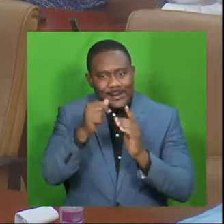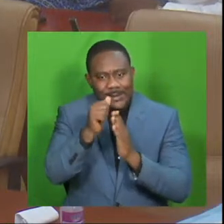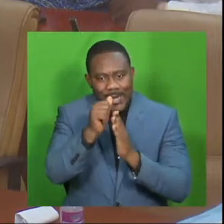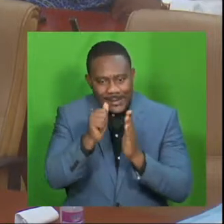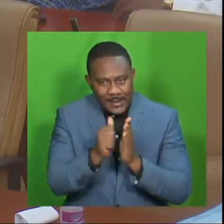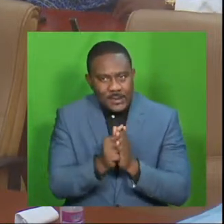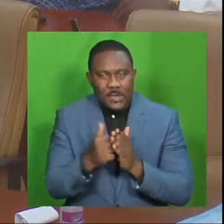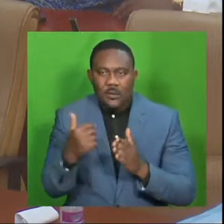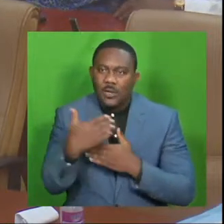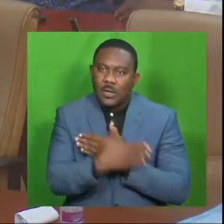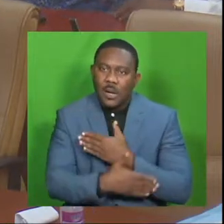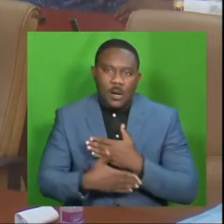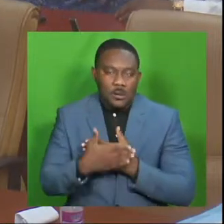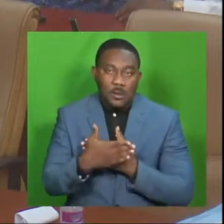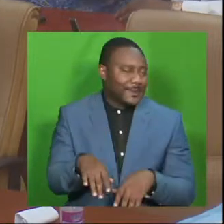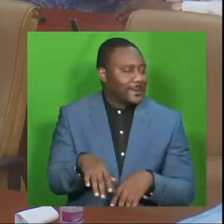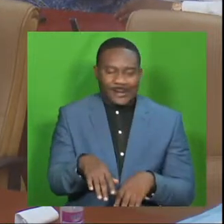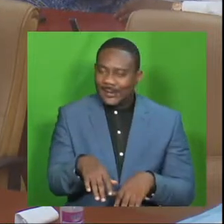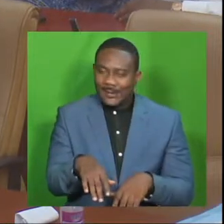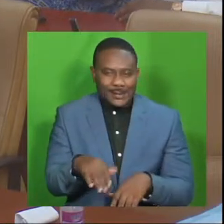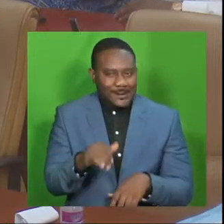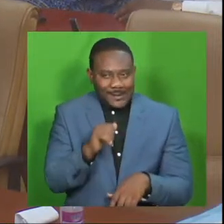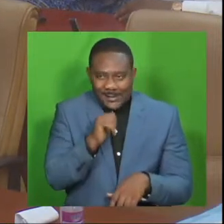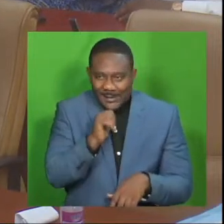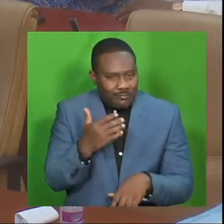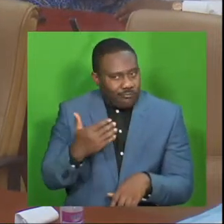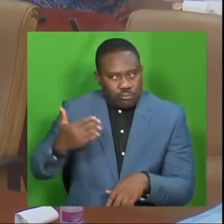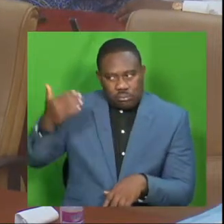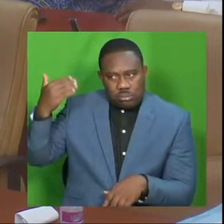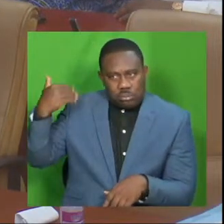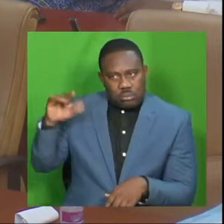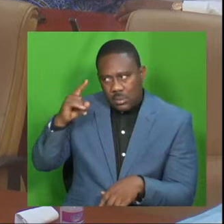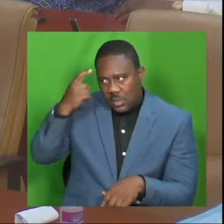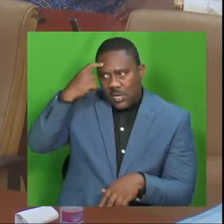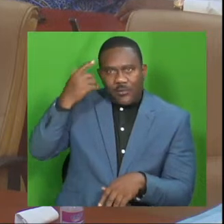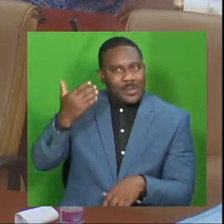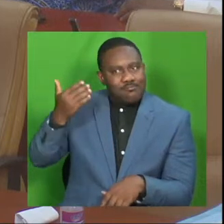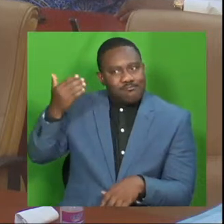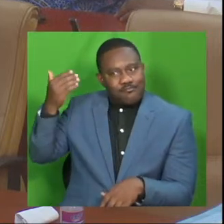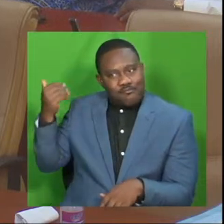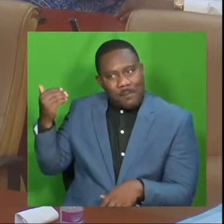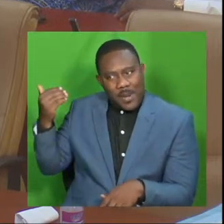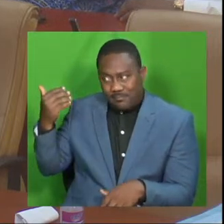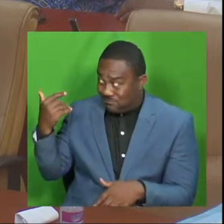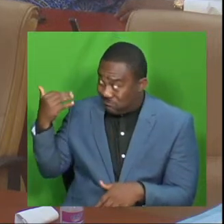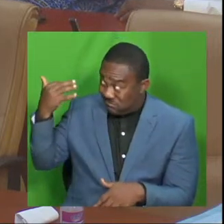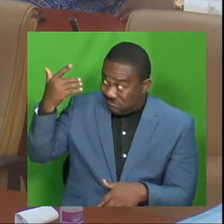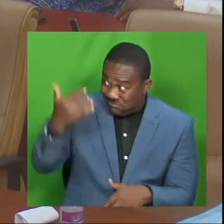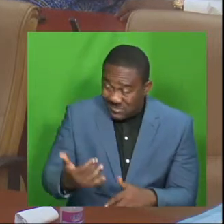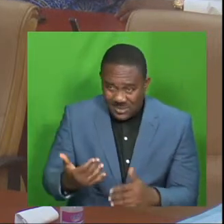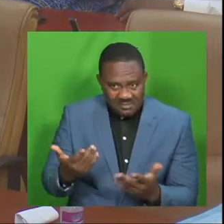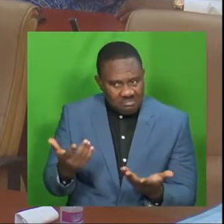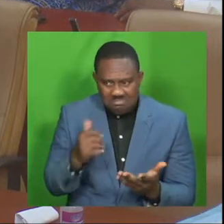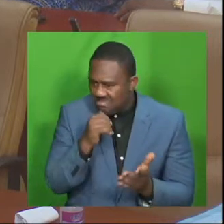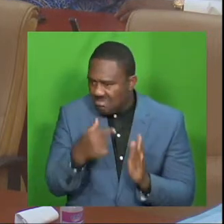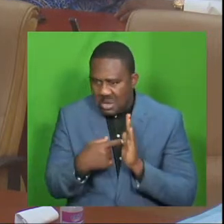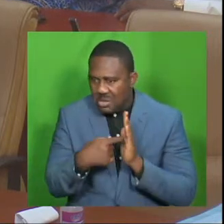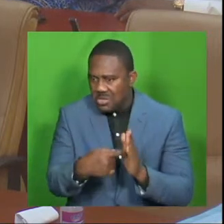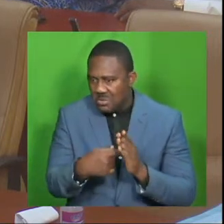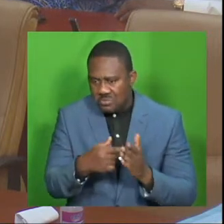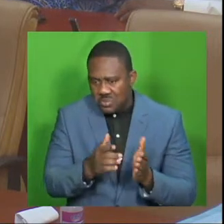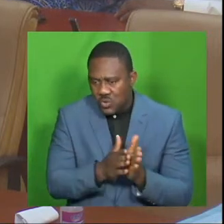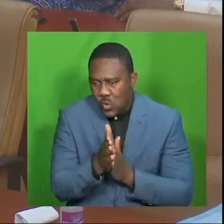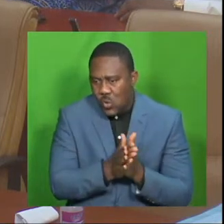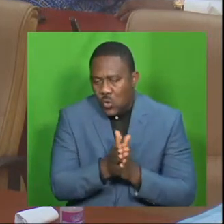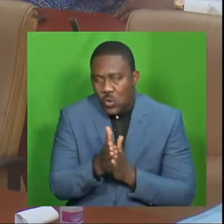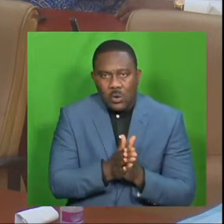done. And regrettably, government that have gone hasn't demonstrated enough commitments, especially